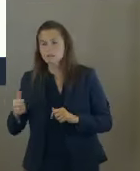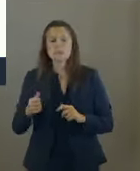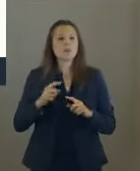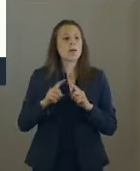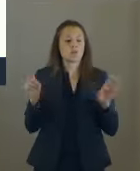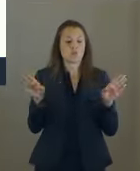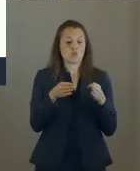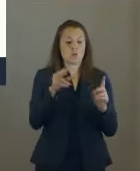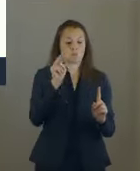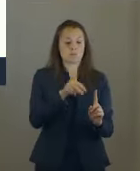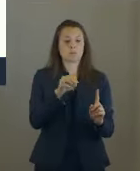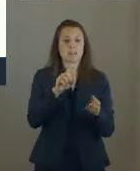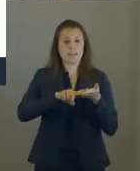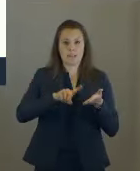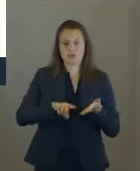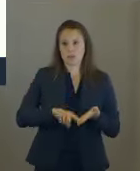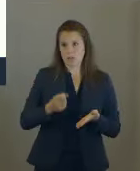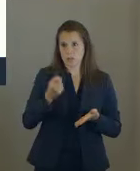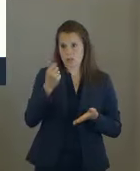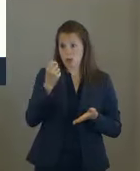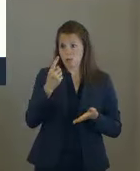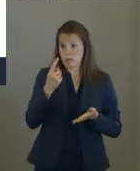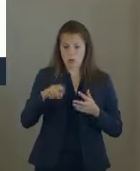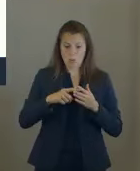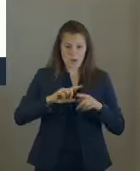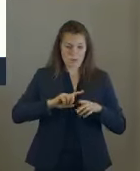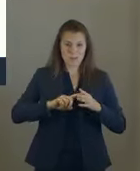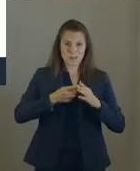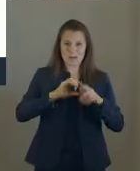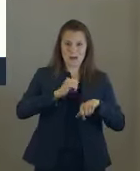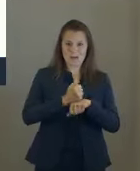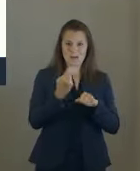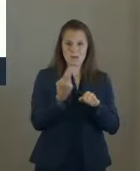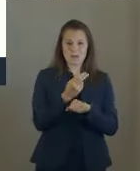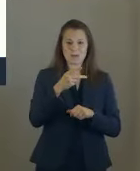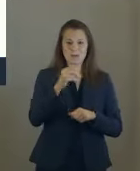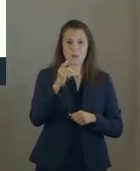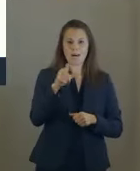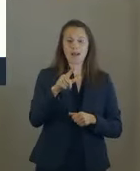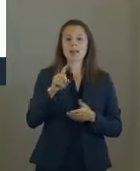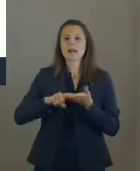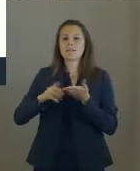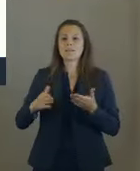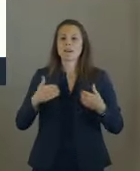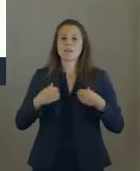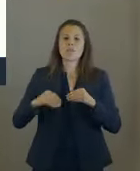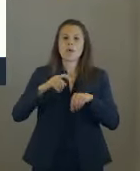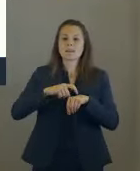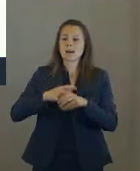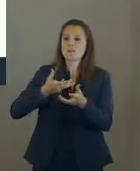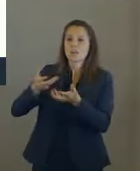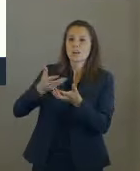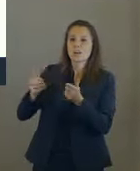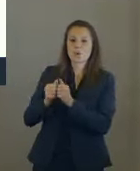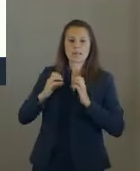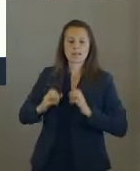at investigations, it is with the implementation of a portal that investigators will be more accessible to both claimants and respondents.